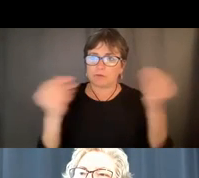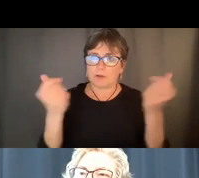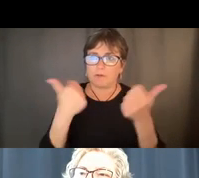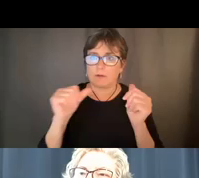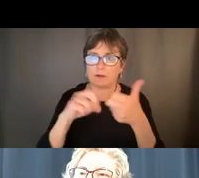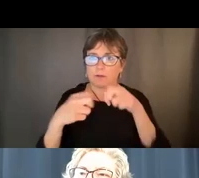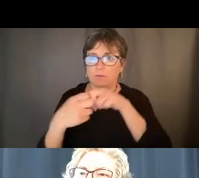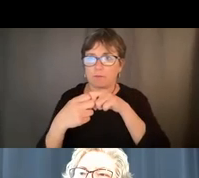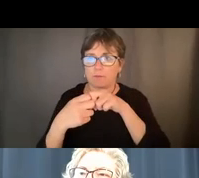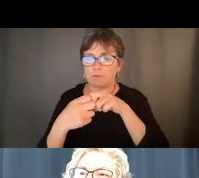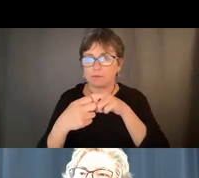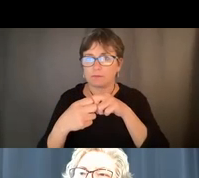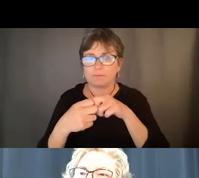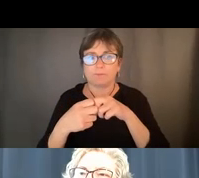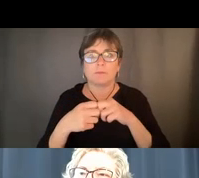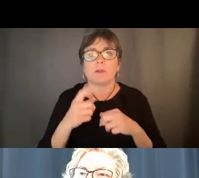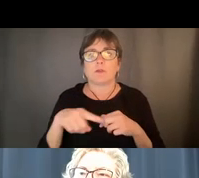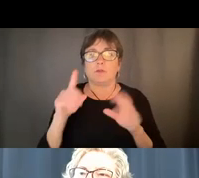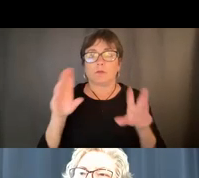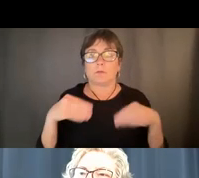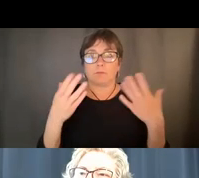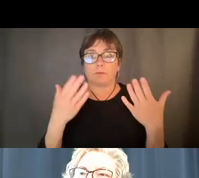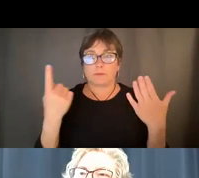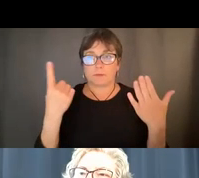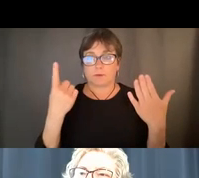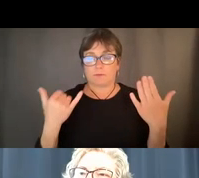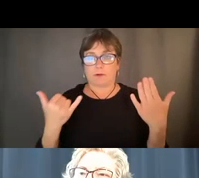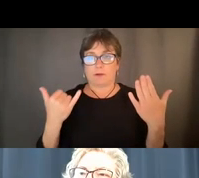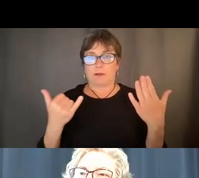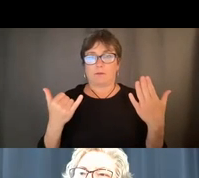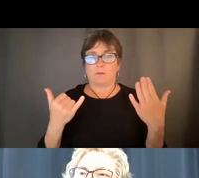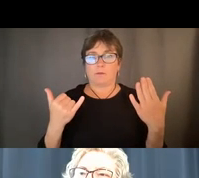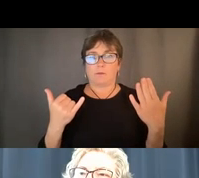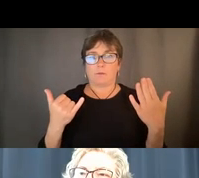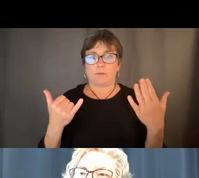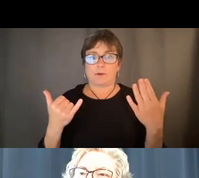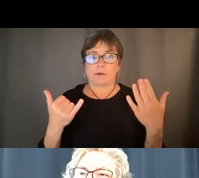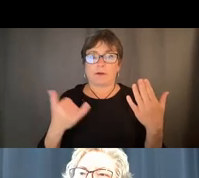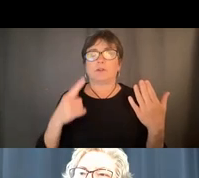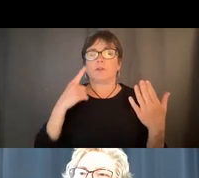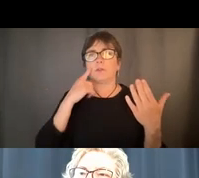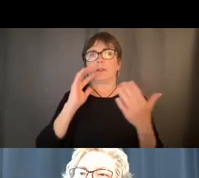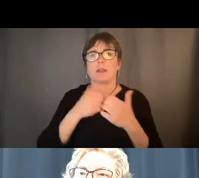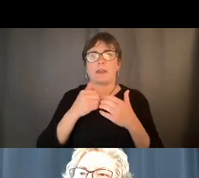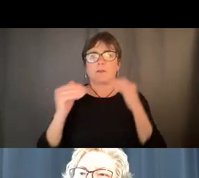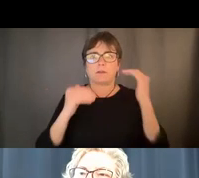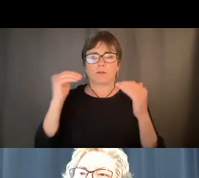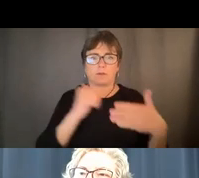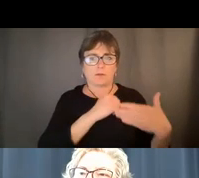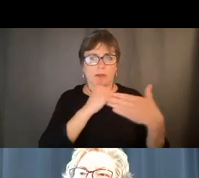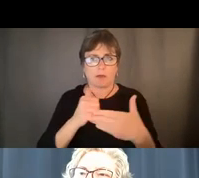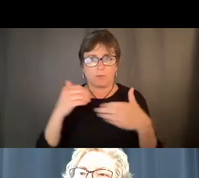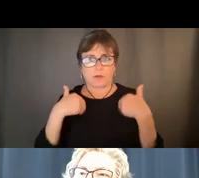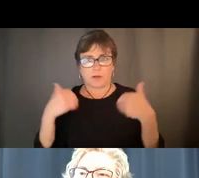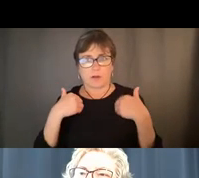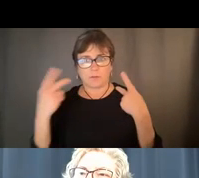contribute now, and this means changing the mindset from how can adults help youth to how can youth and adults